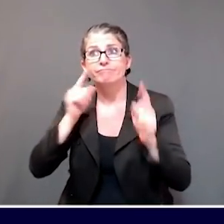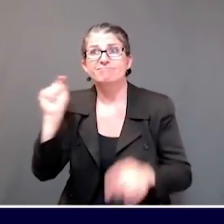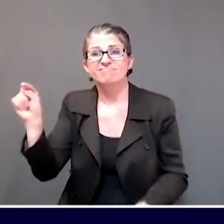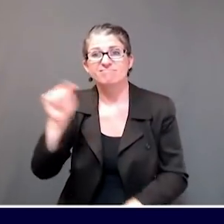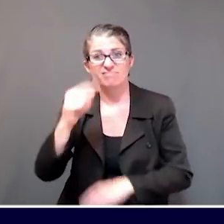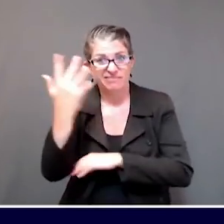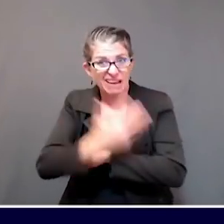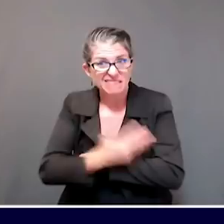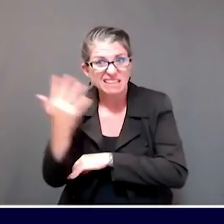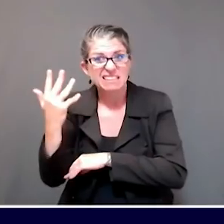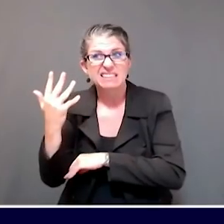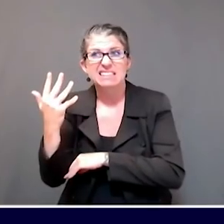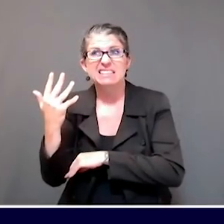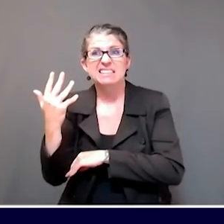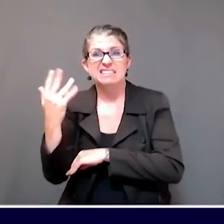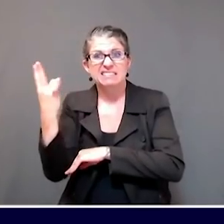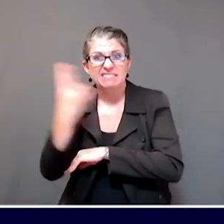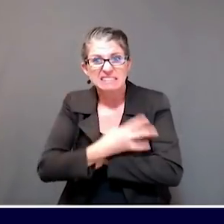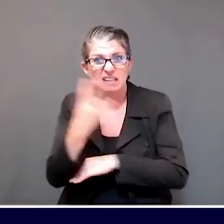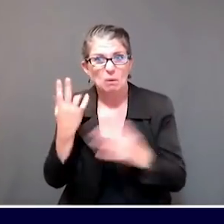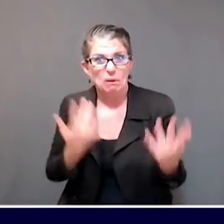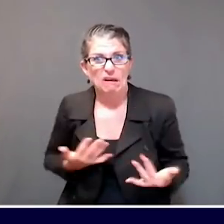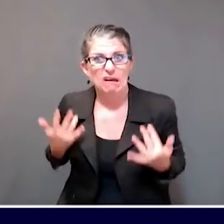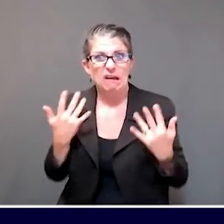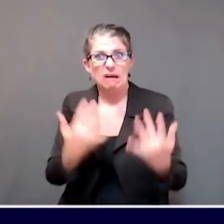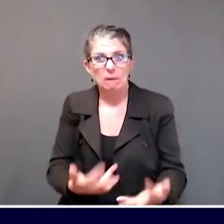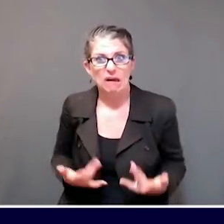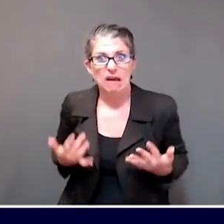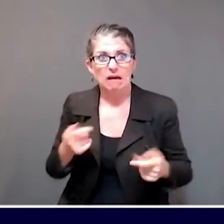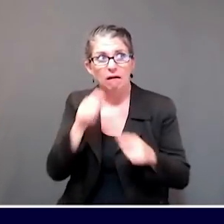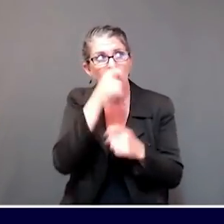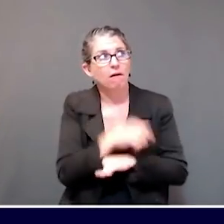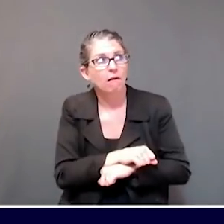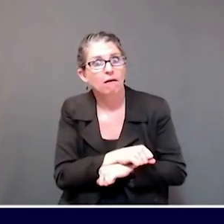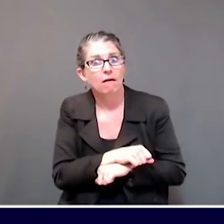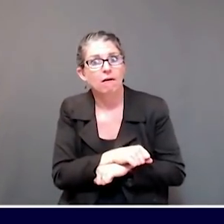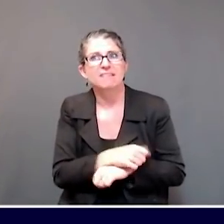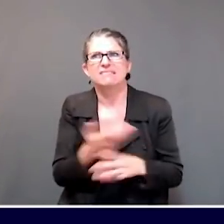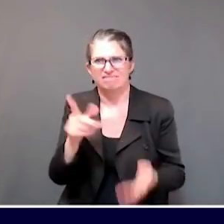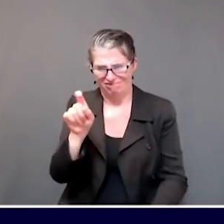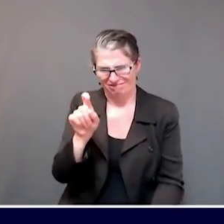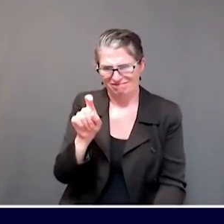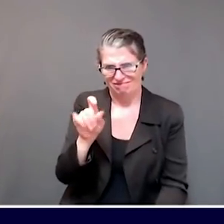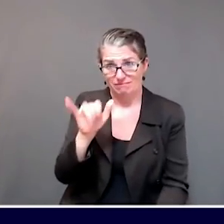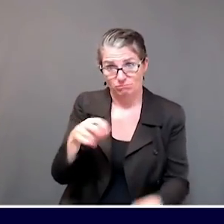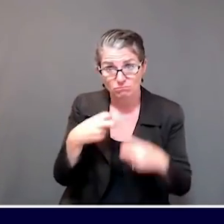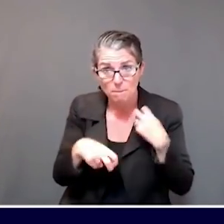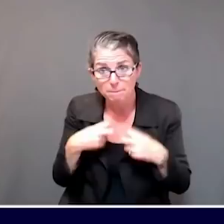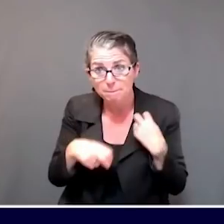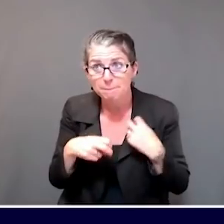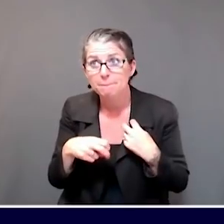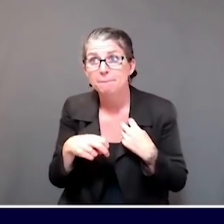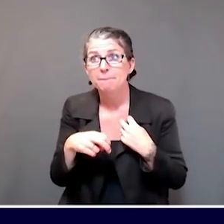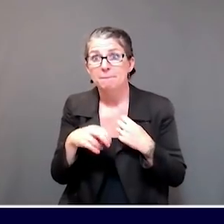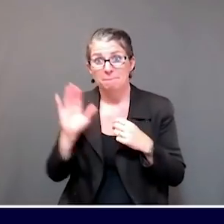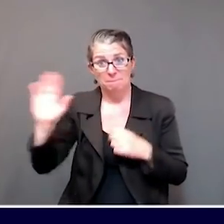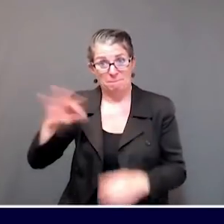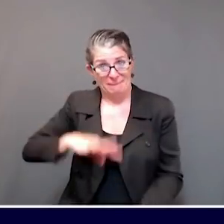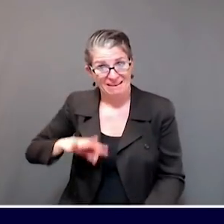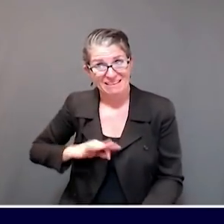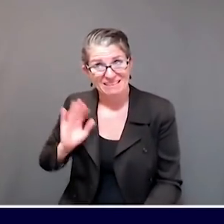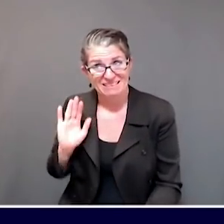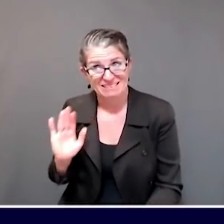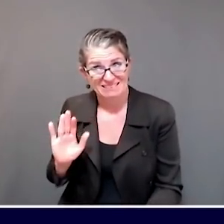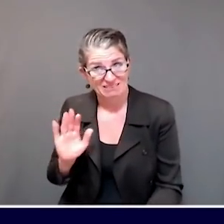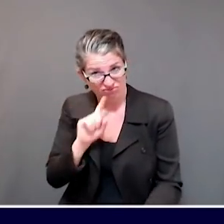or more. And I mean, as you guys well know, that's extremely problematic. Are you seeing some of these delays in Maine? And if so, why is it happening and what are you